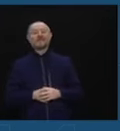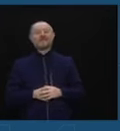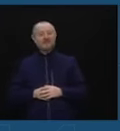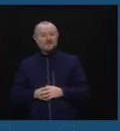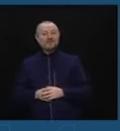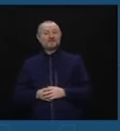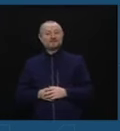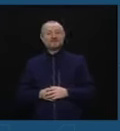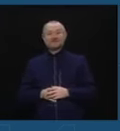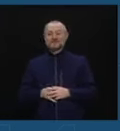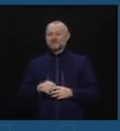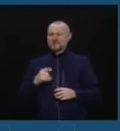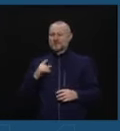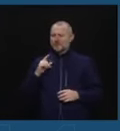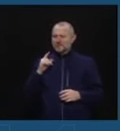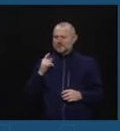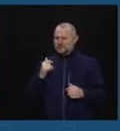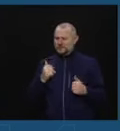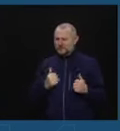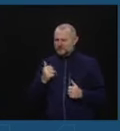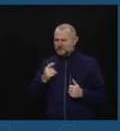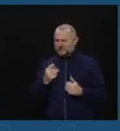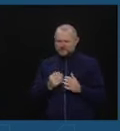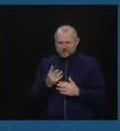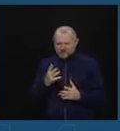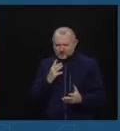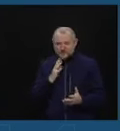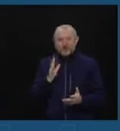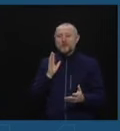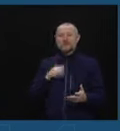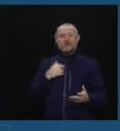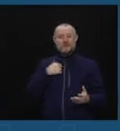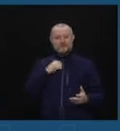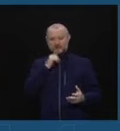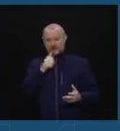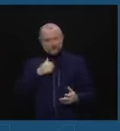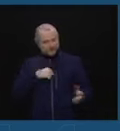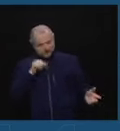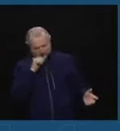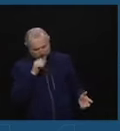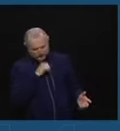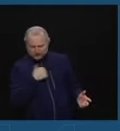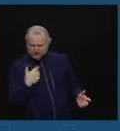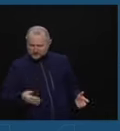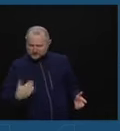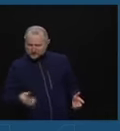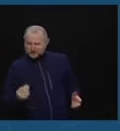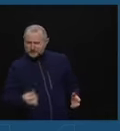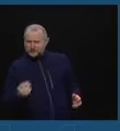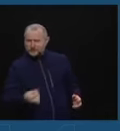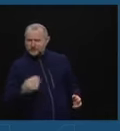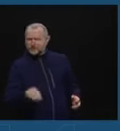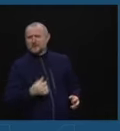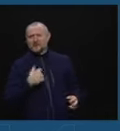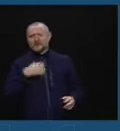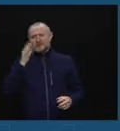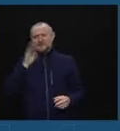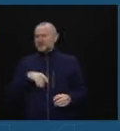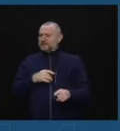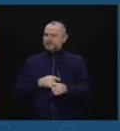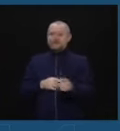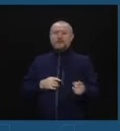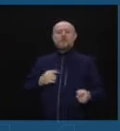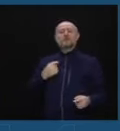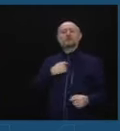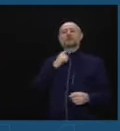closer to summer? Or, okay, but you know how impatient I am. And if I forget this, okay, all right. Springish.